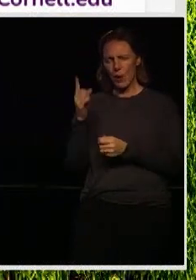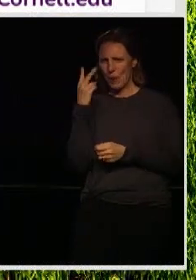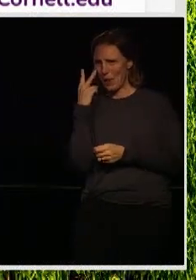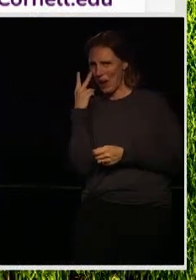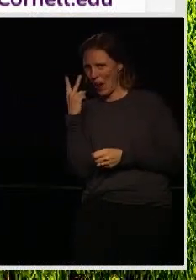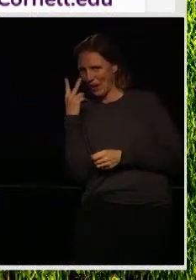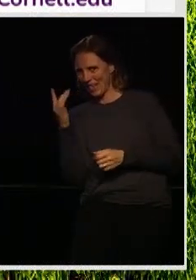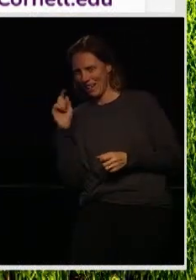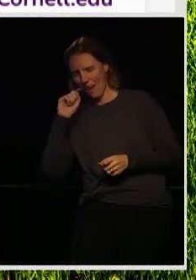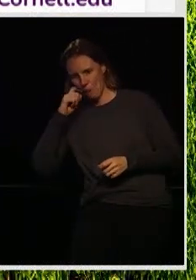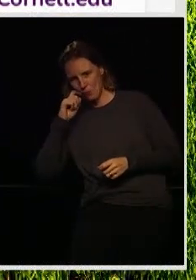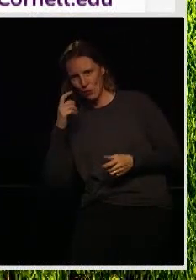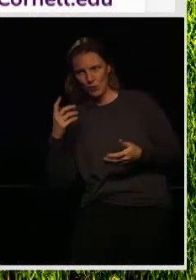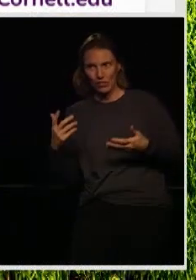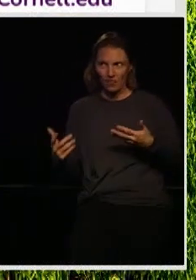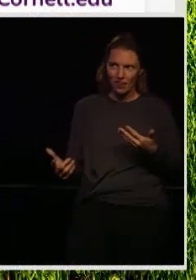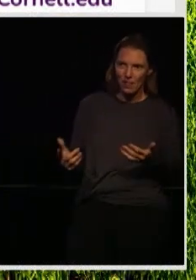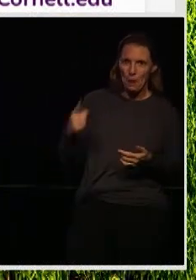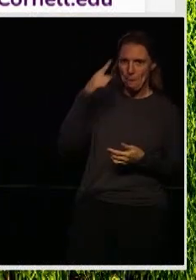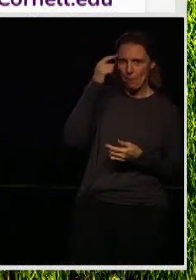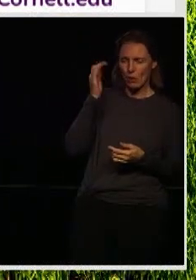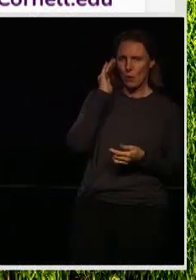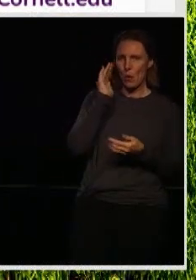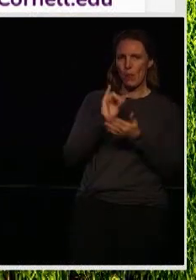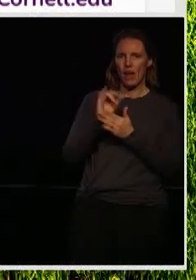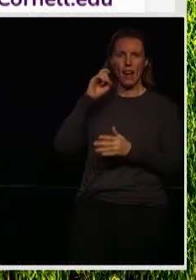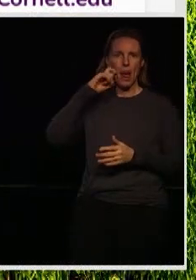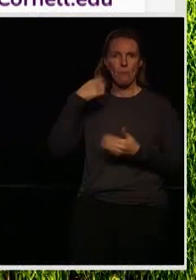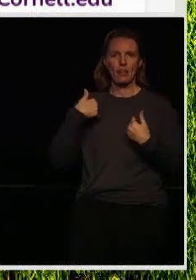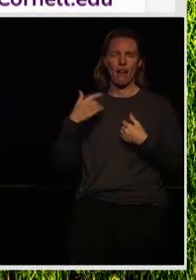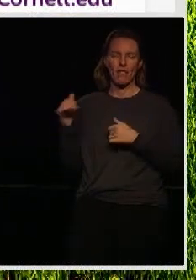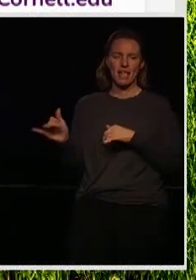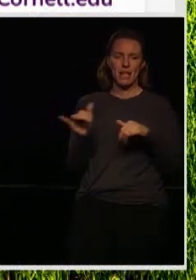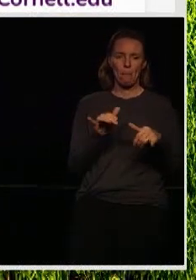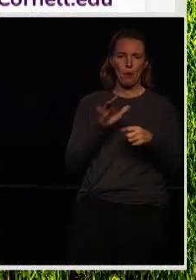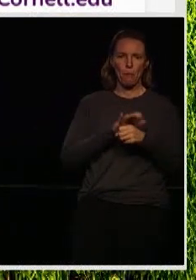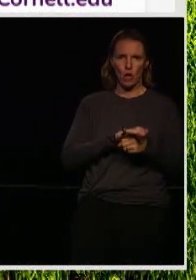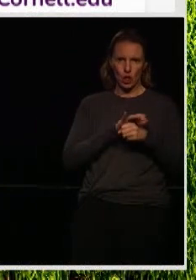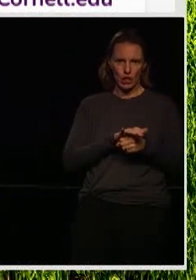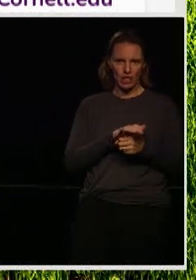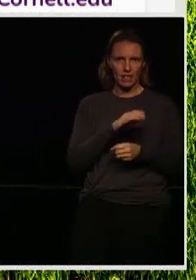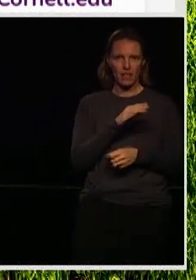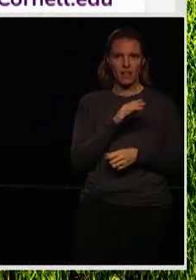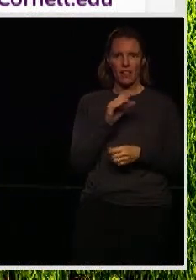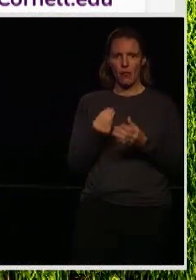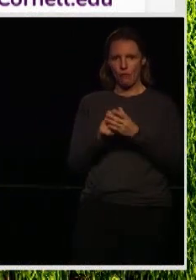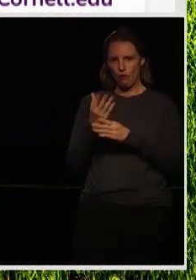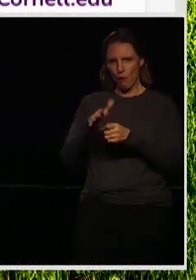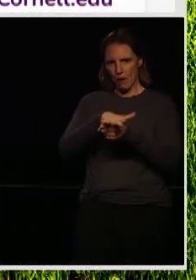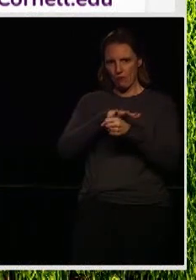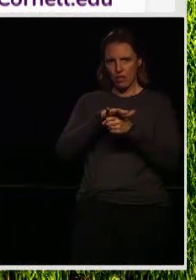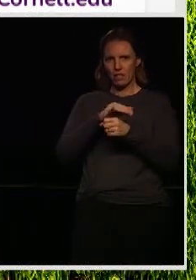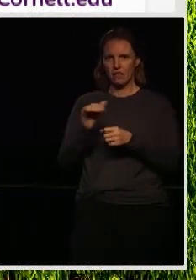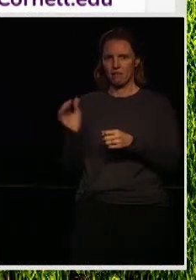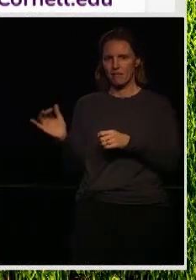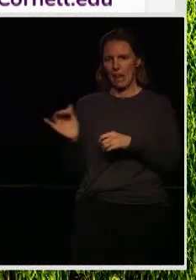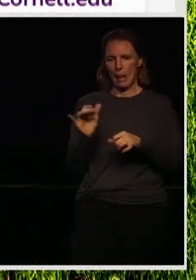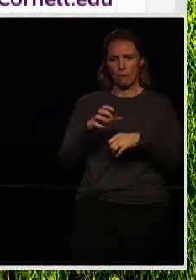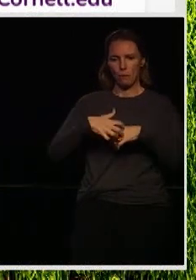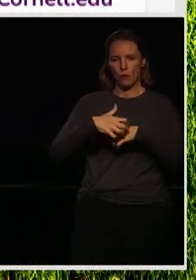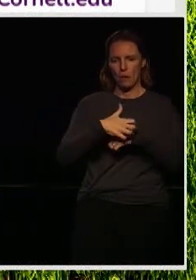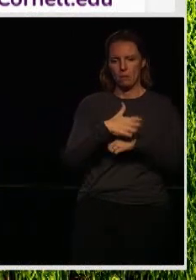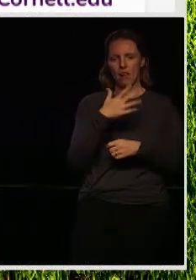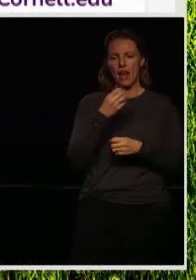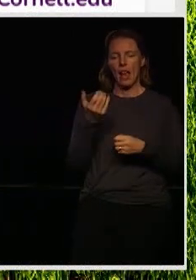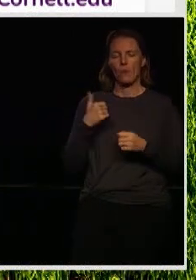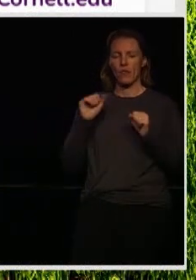apples because we know that apples have some of the similar pressures in the growing region as grapes.